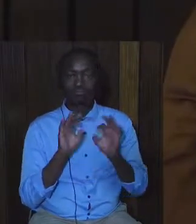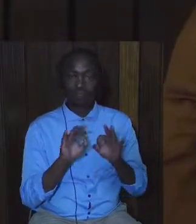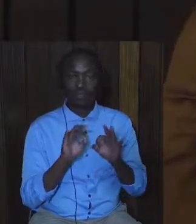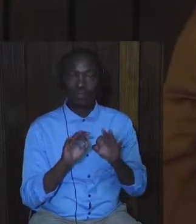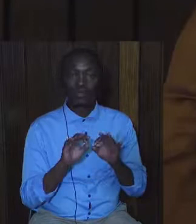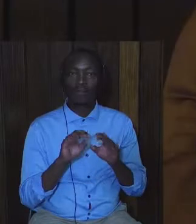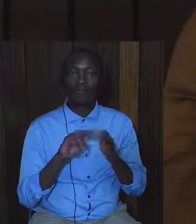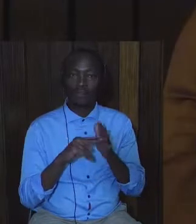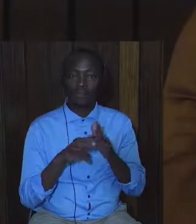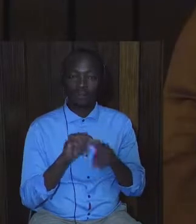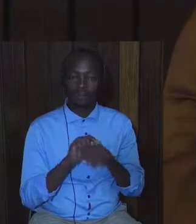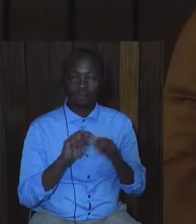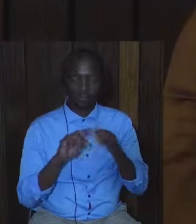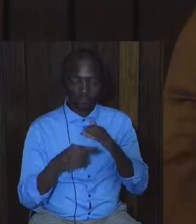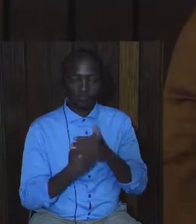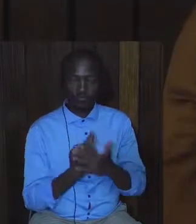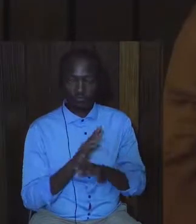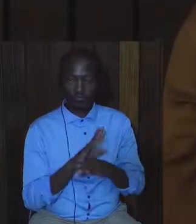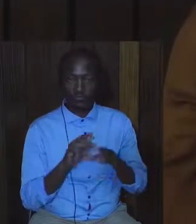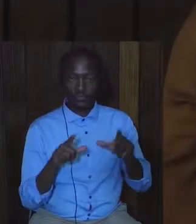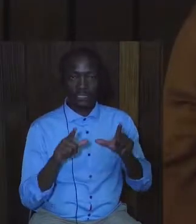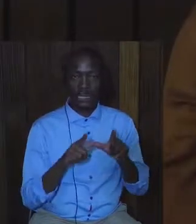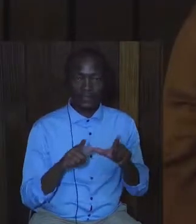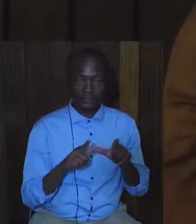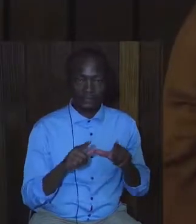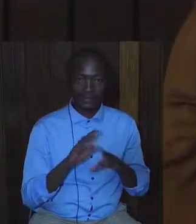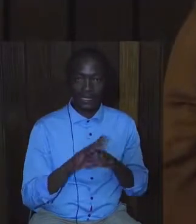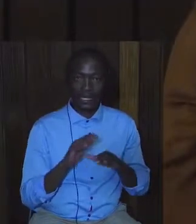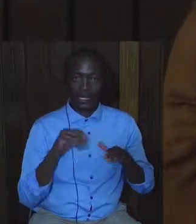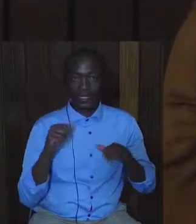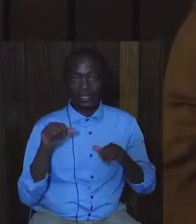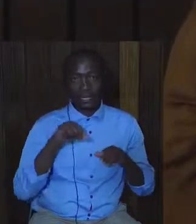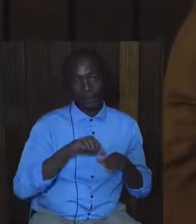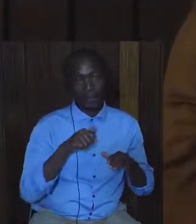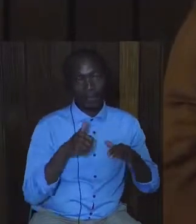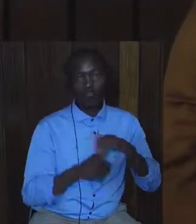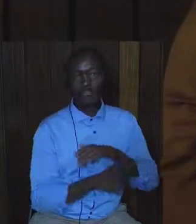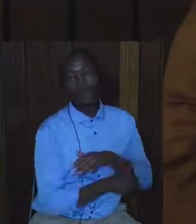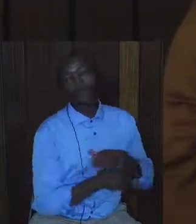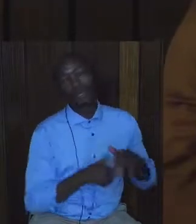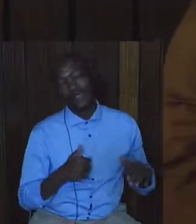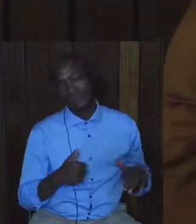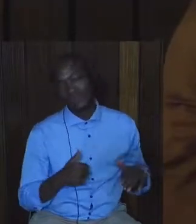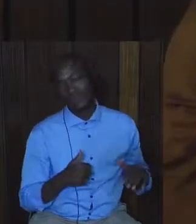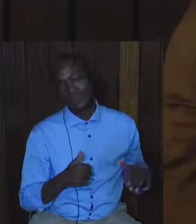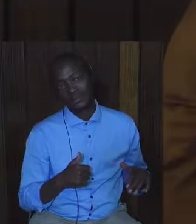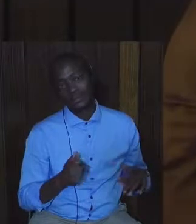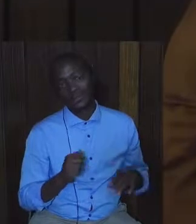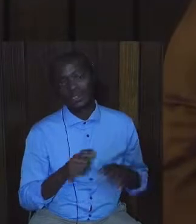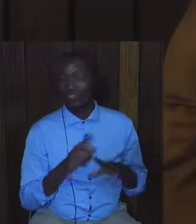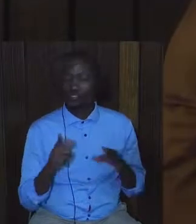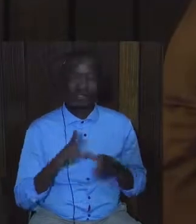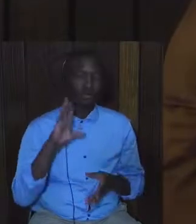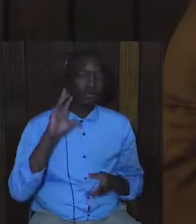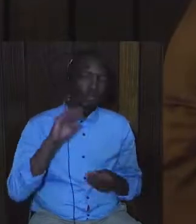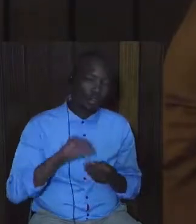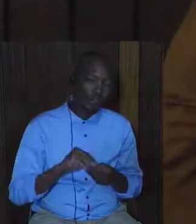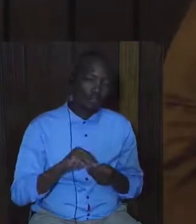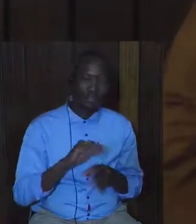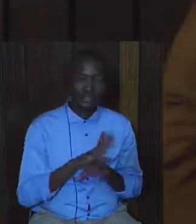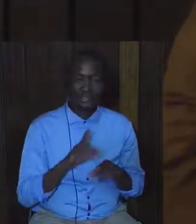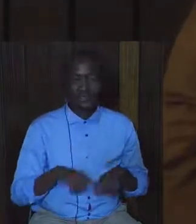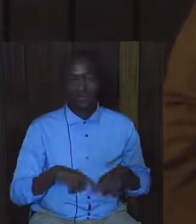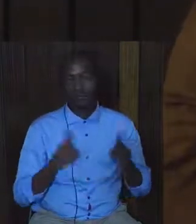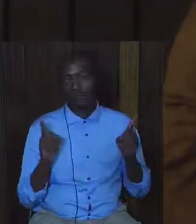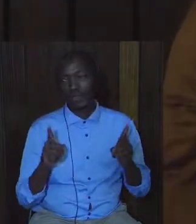purposes of renewing a driver's license and come there on the Gautrain. It's not that it would be a completely different and separate market of